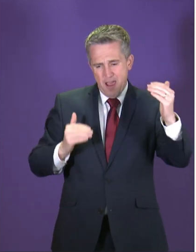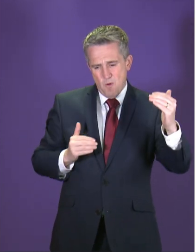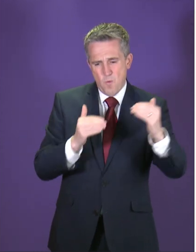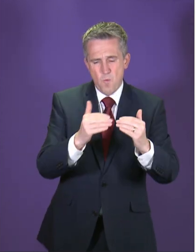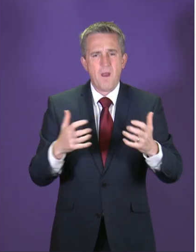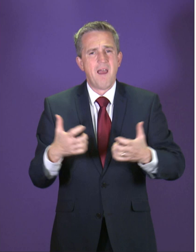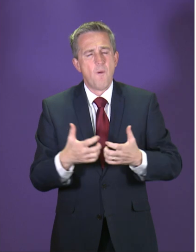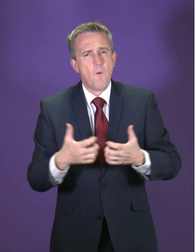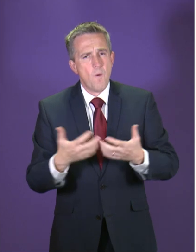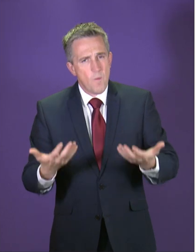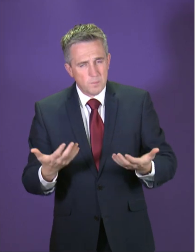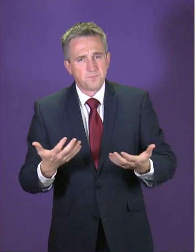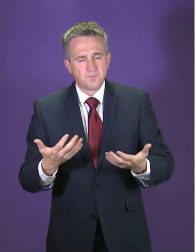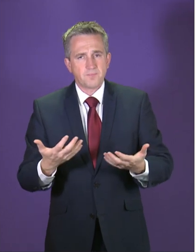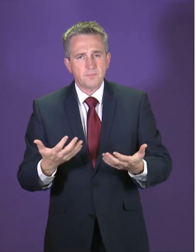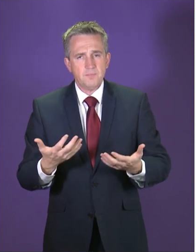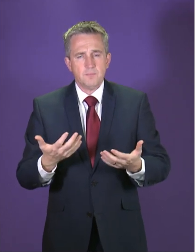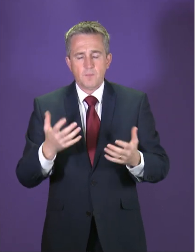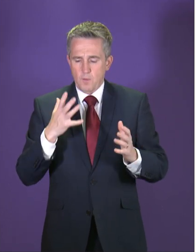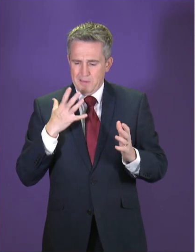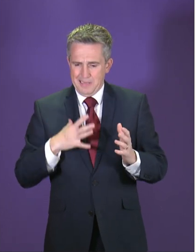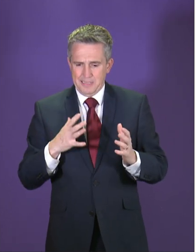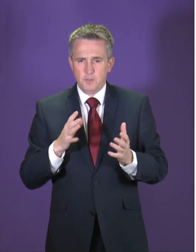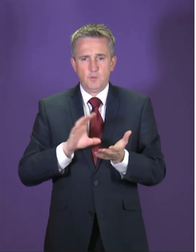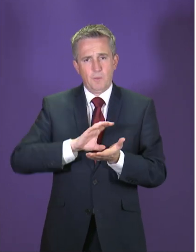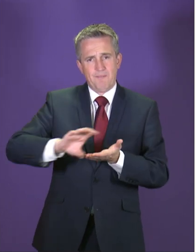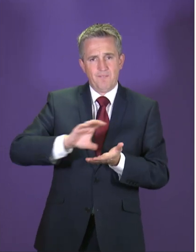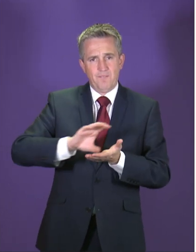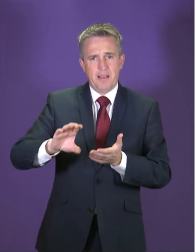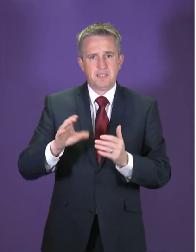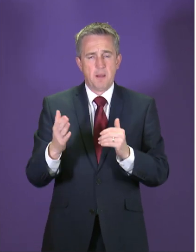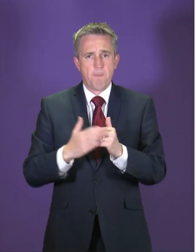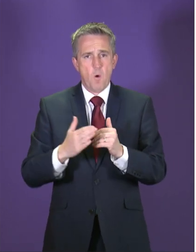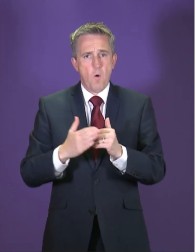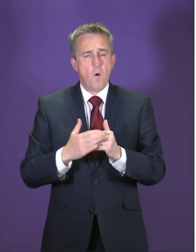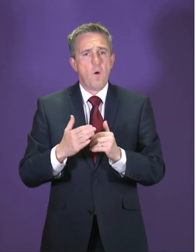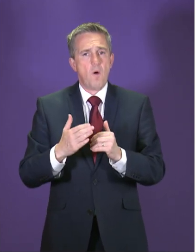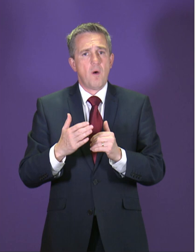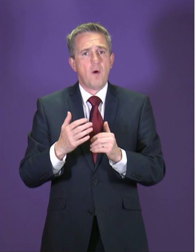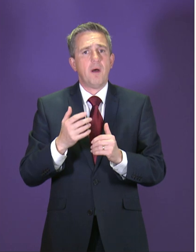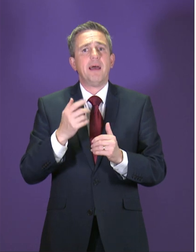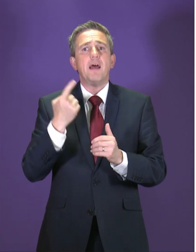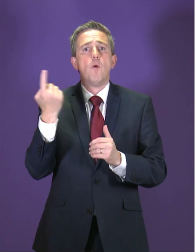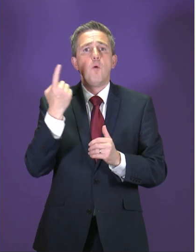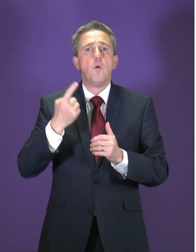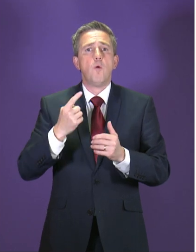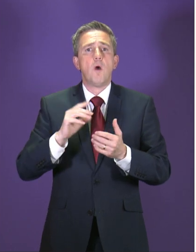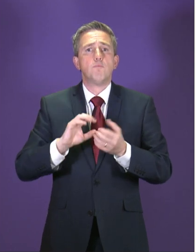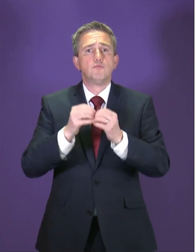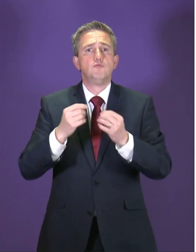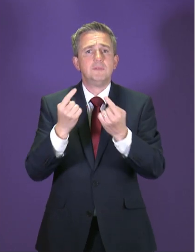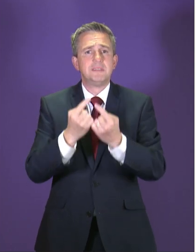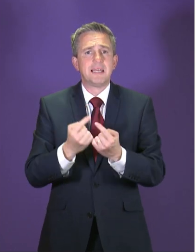you is that writing the balance means investing more in producers and less on